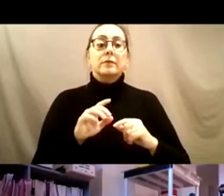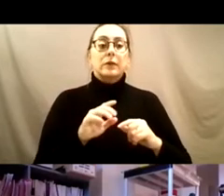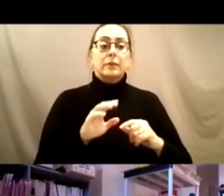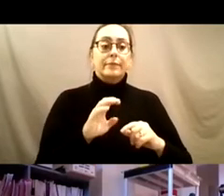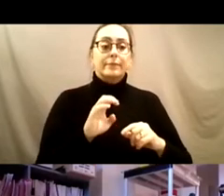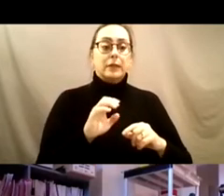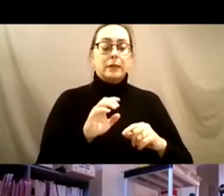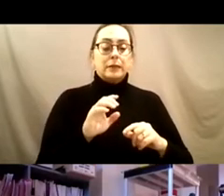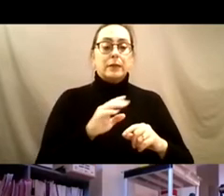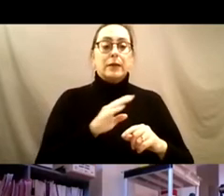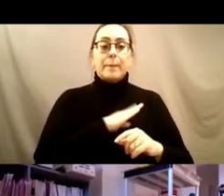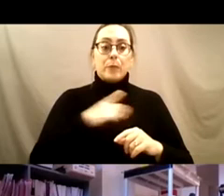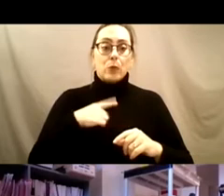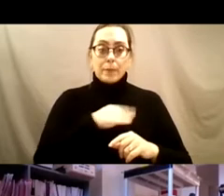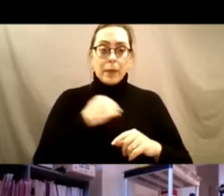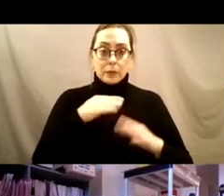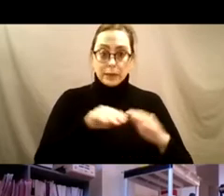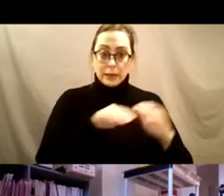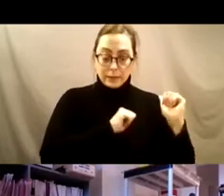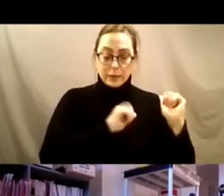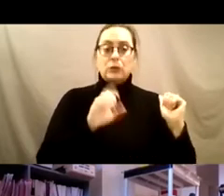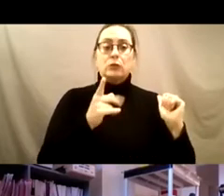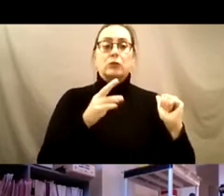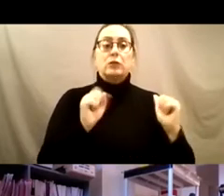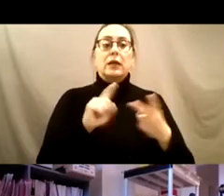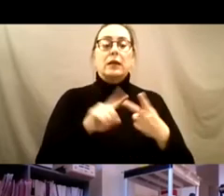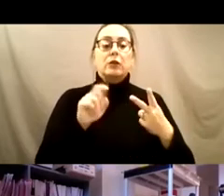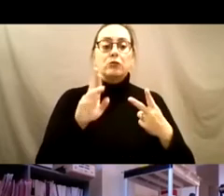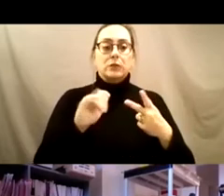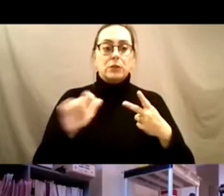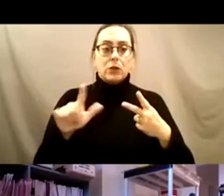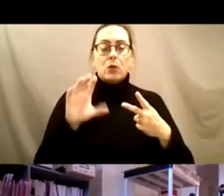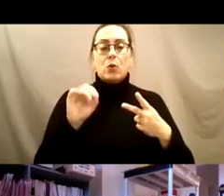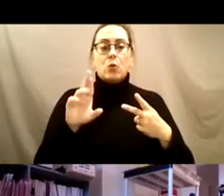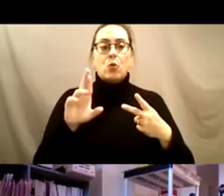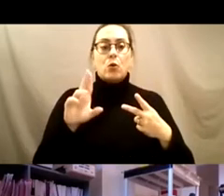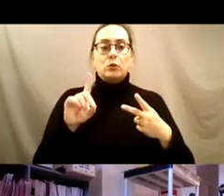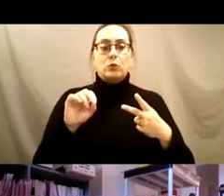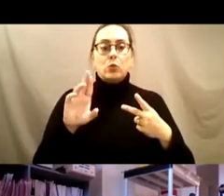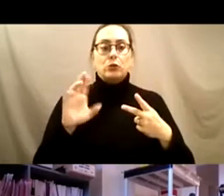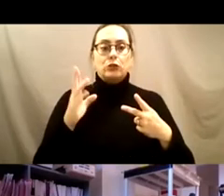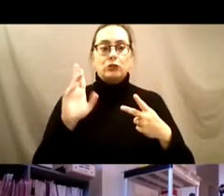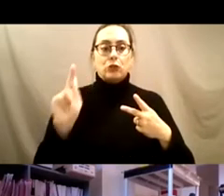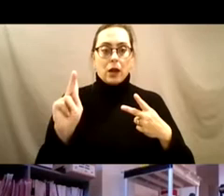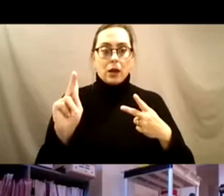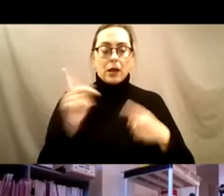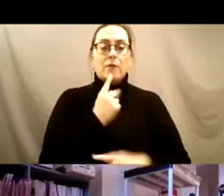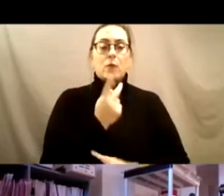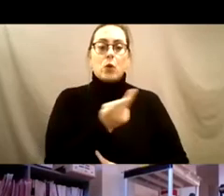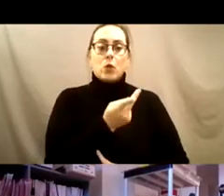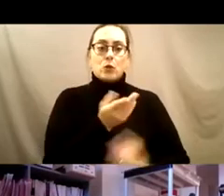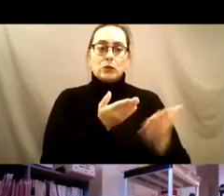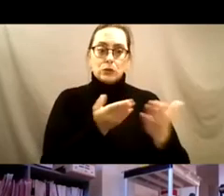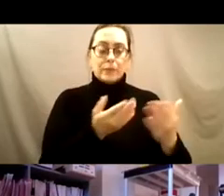members Christian Higham and Crystal Kordalchuk for their service. And I also thank